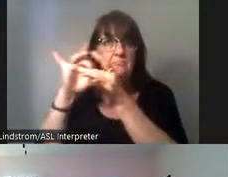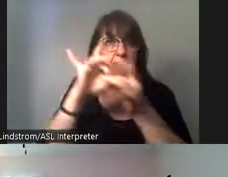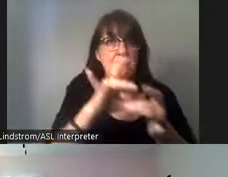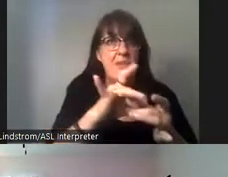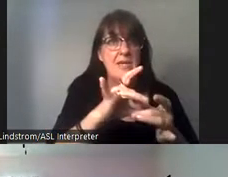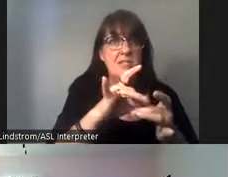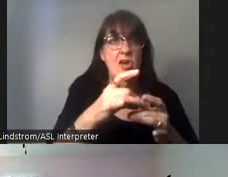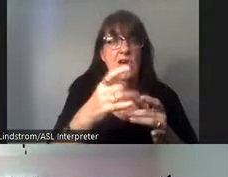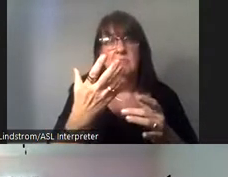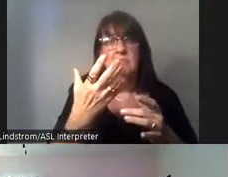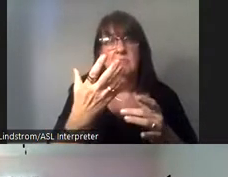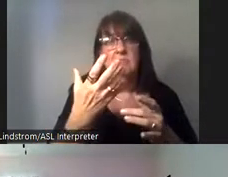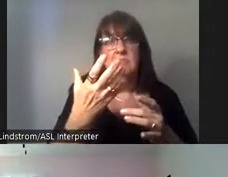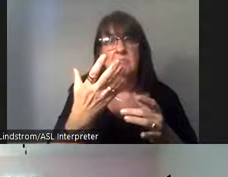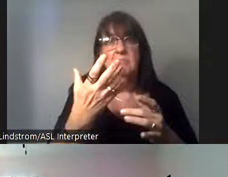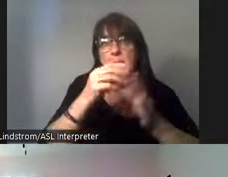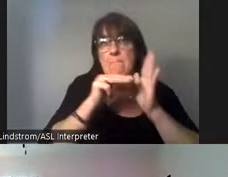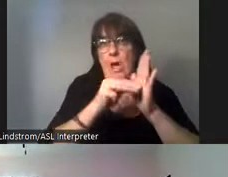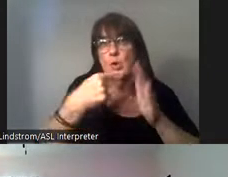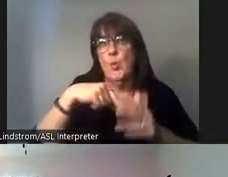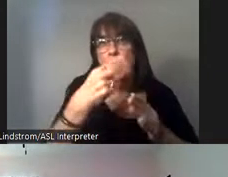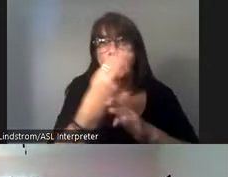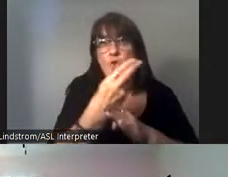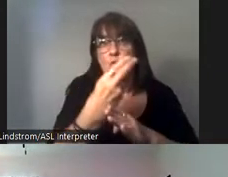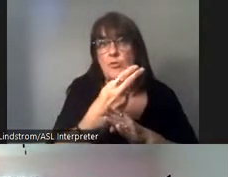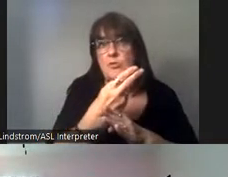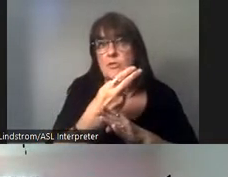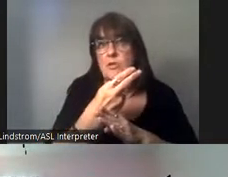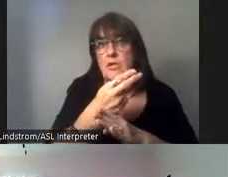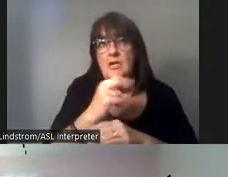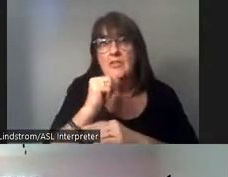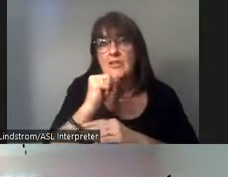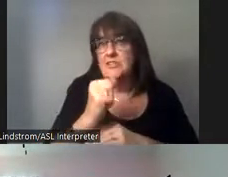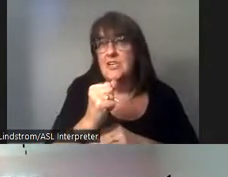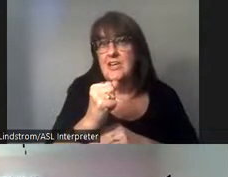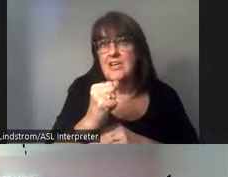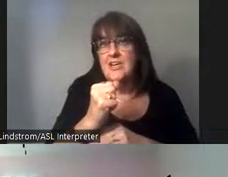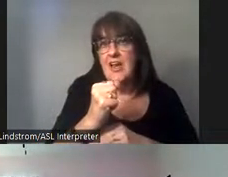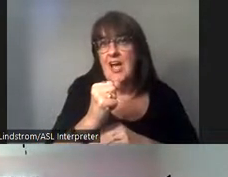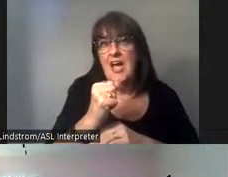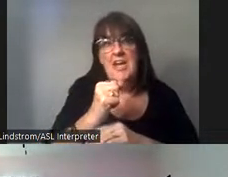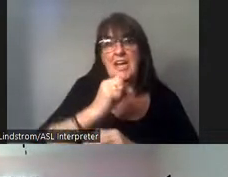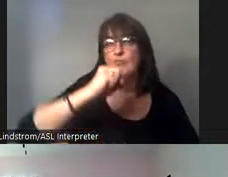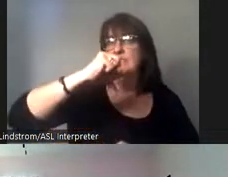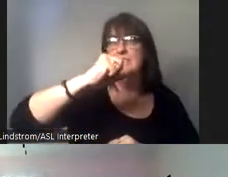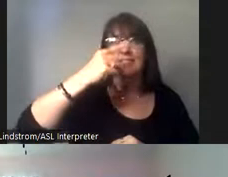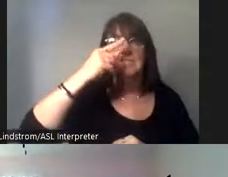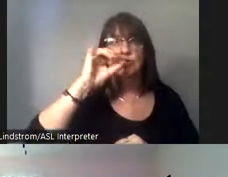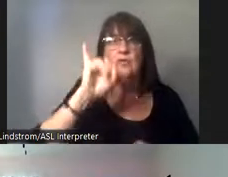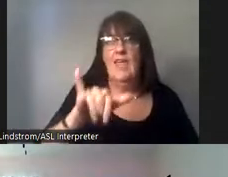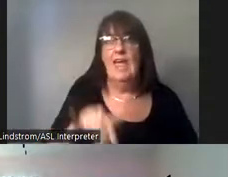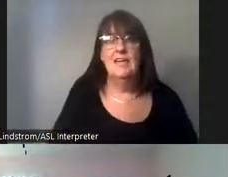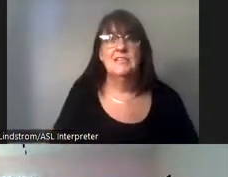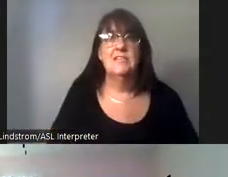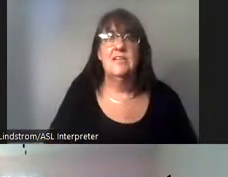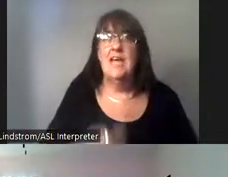competency models that we used. And there has not been resistance to that. So I really don't see that as a big